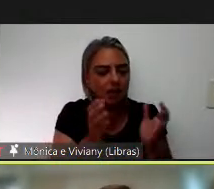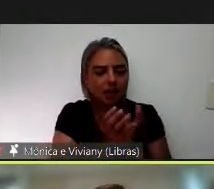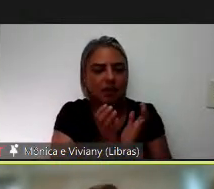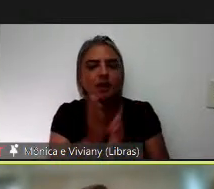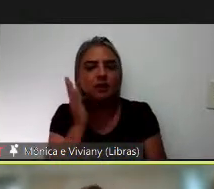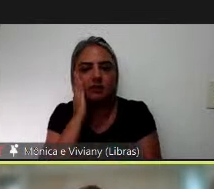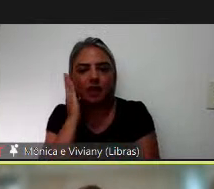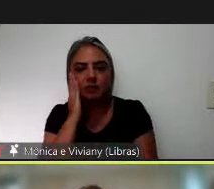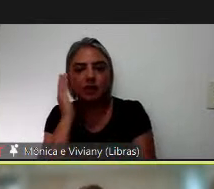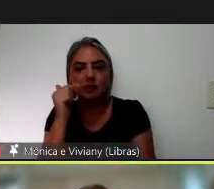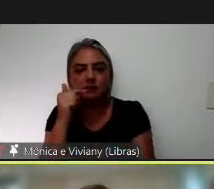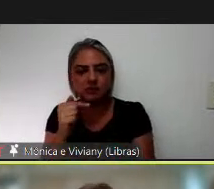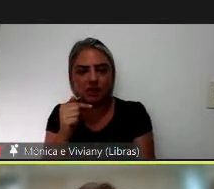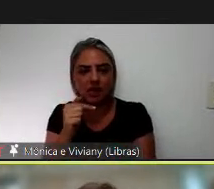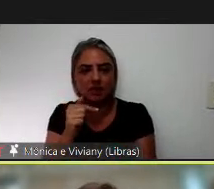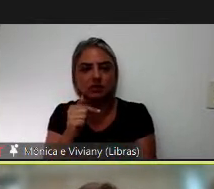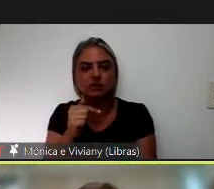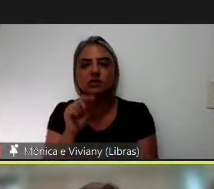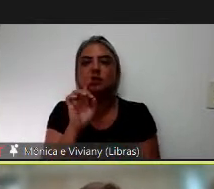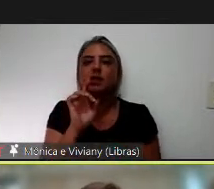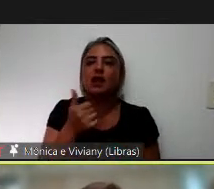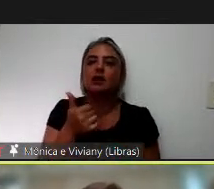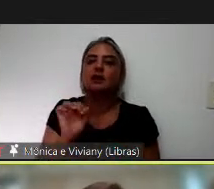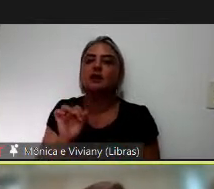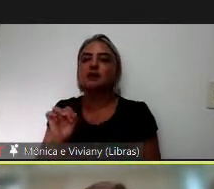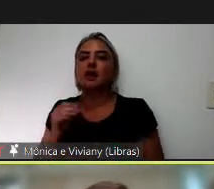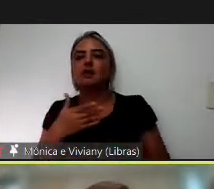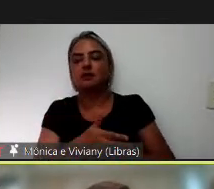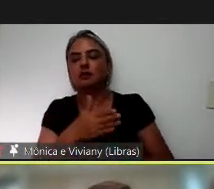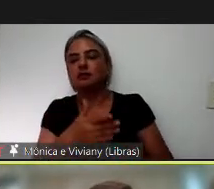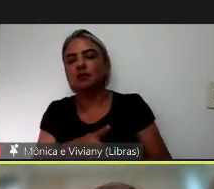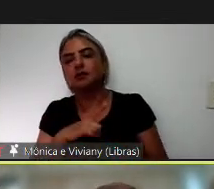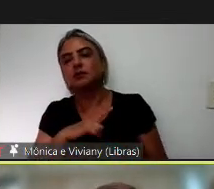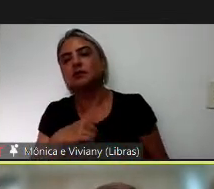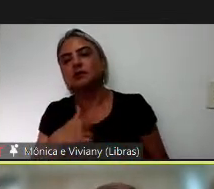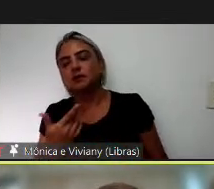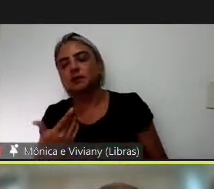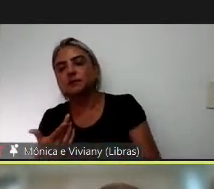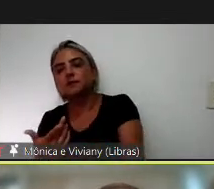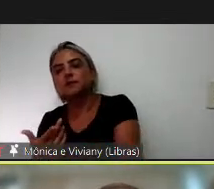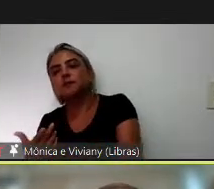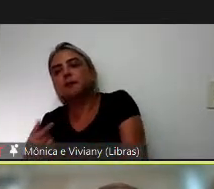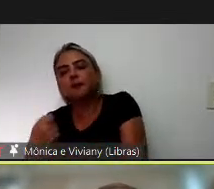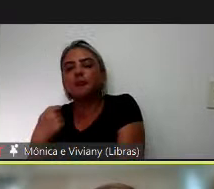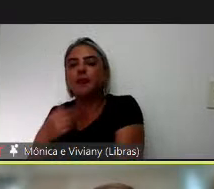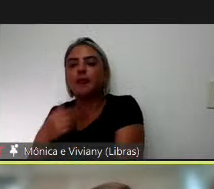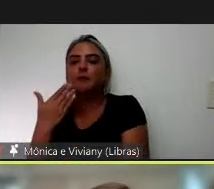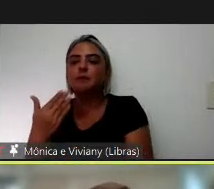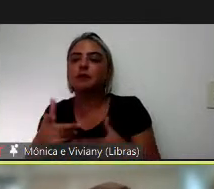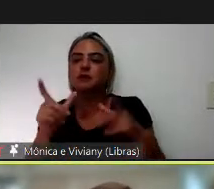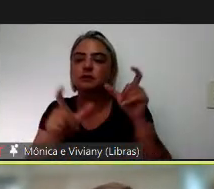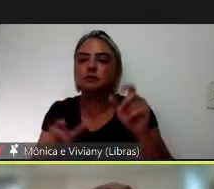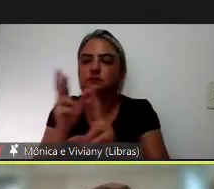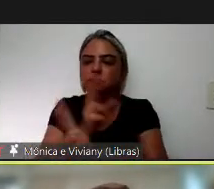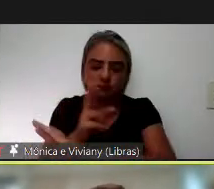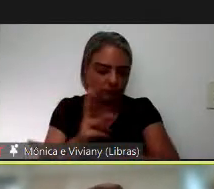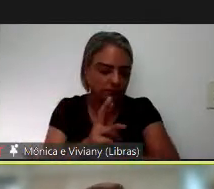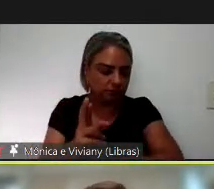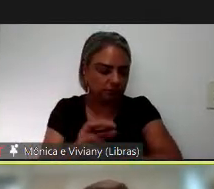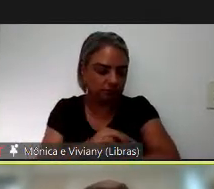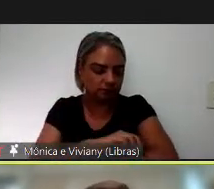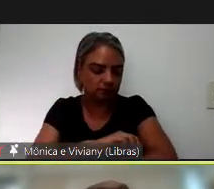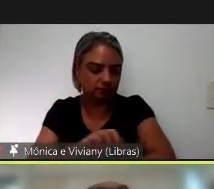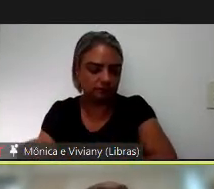of the teams. Consider that 7 between 10 that enter in the primary care present